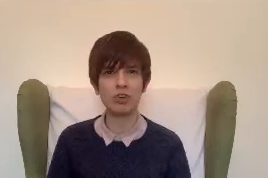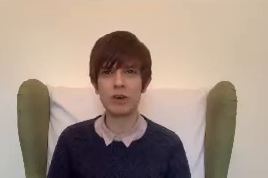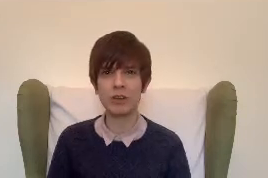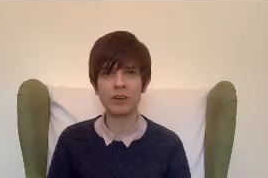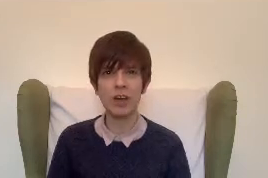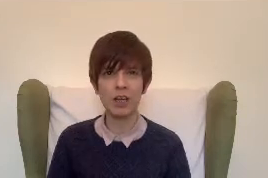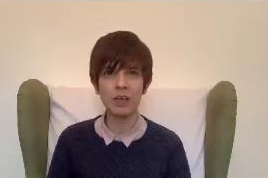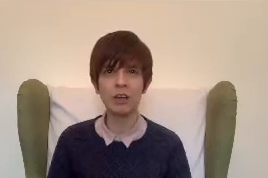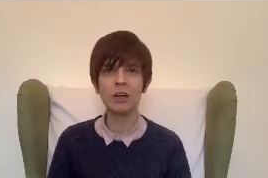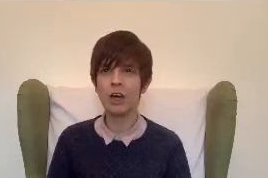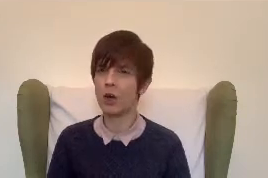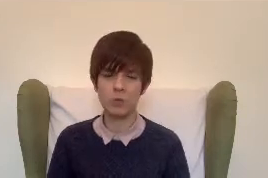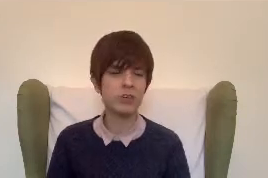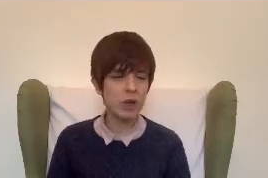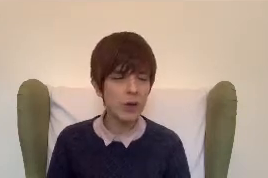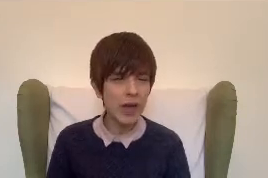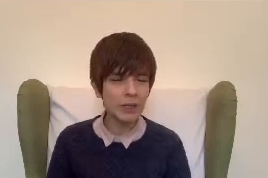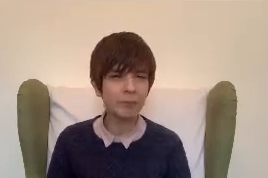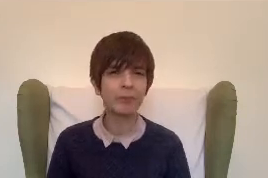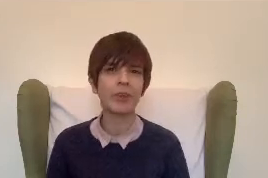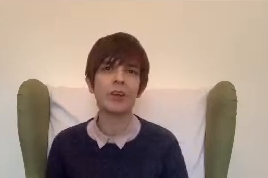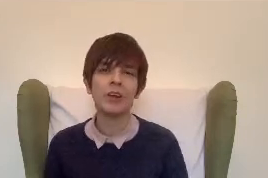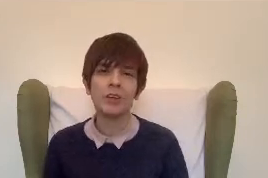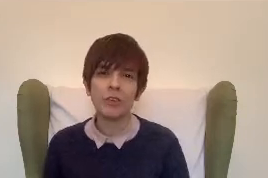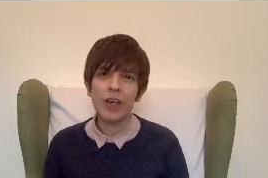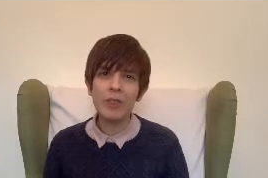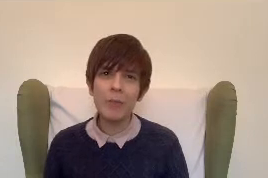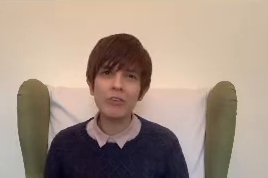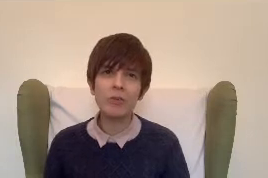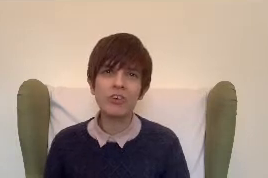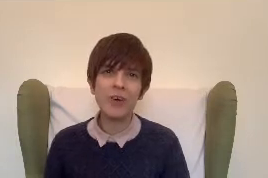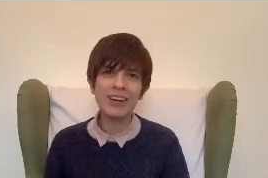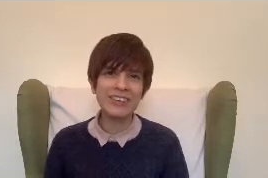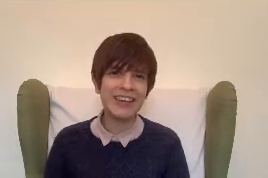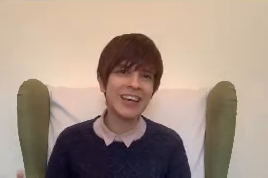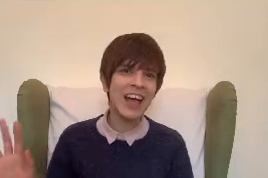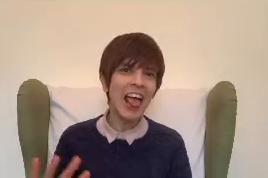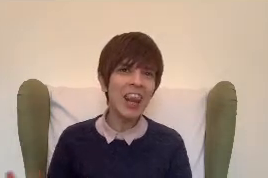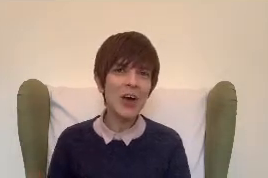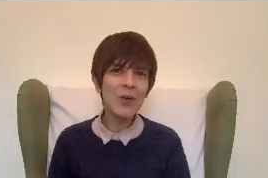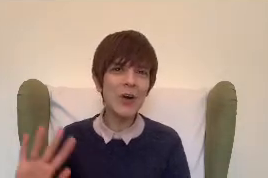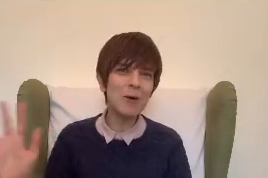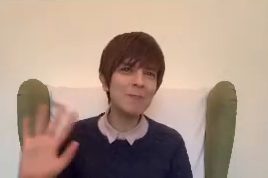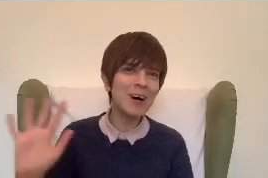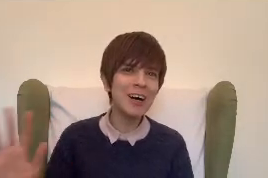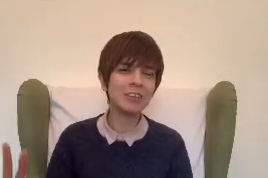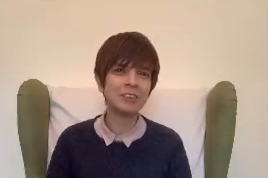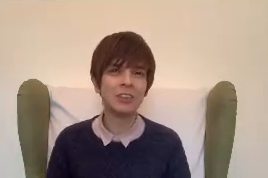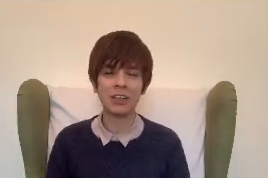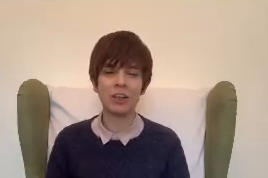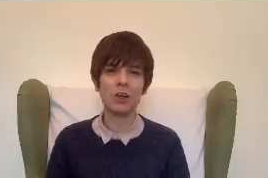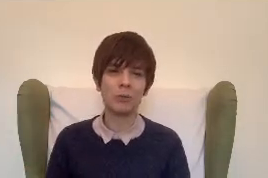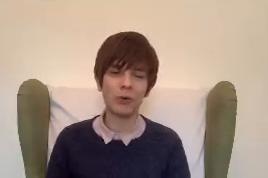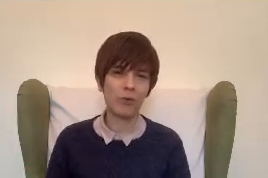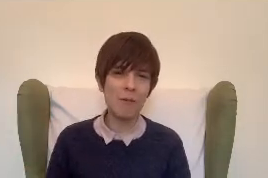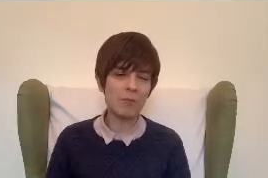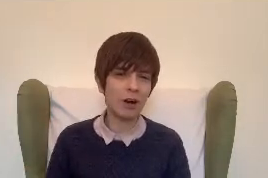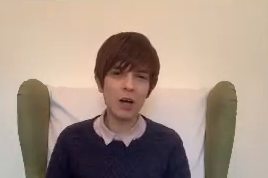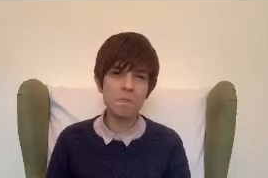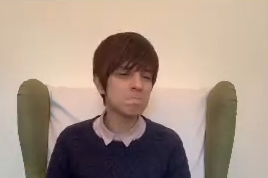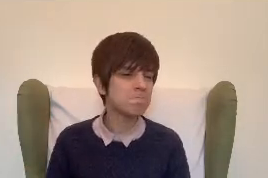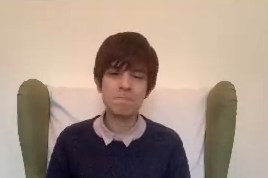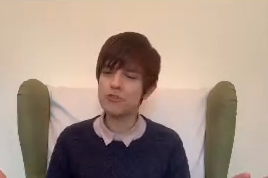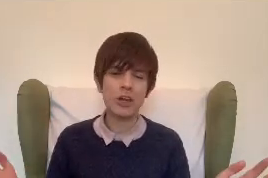sleeps during the day. I hope she's okay." So in the bedroom she went and said, "Hello, Grandma." But